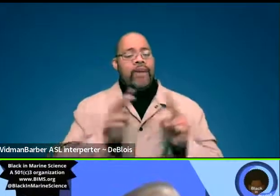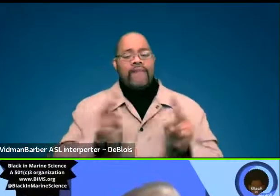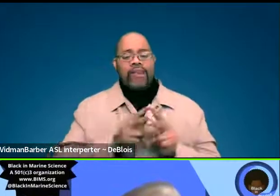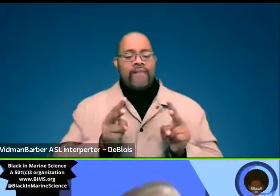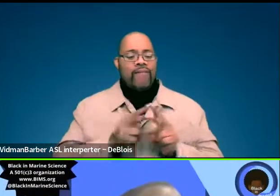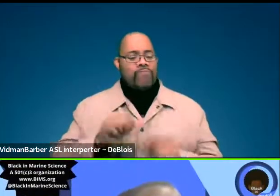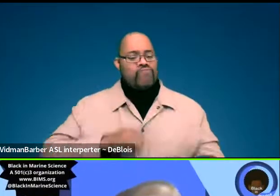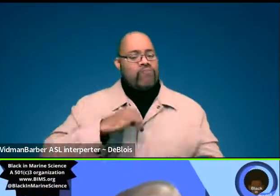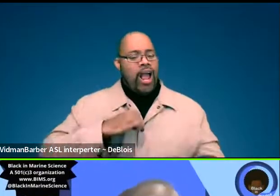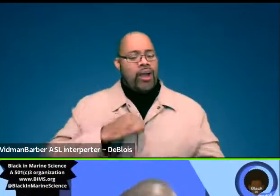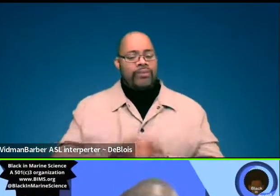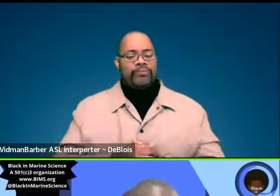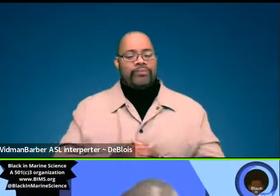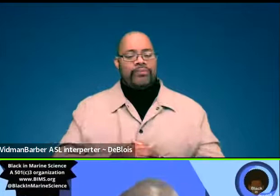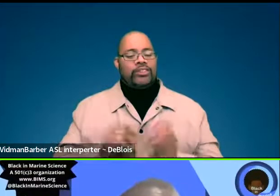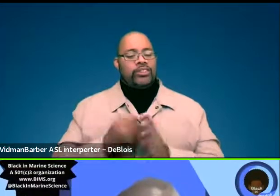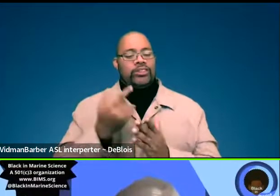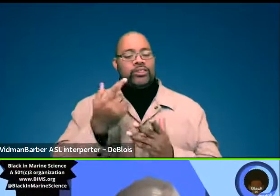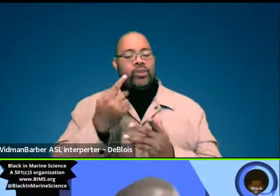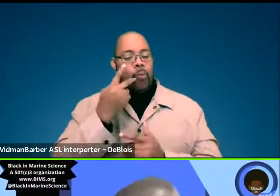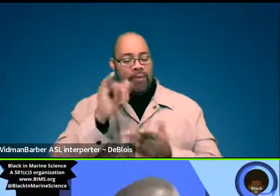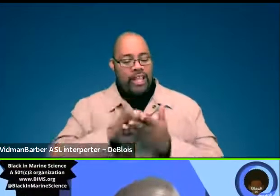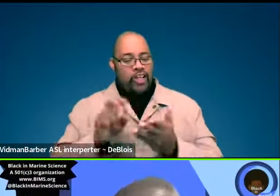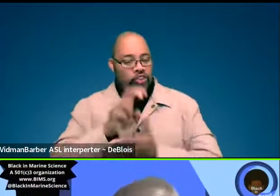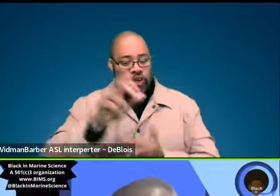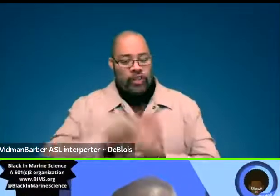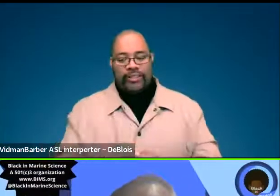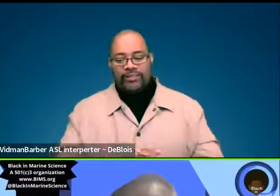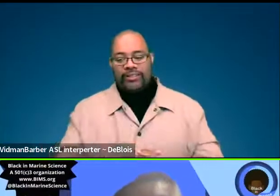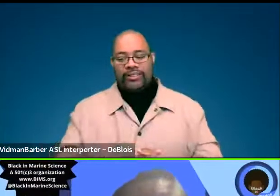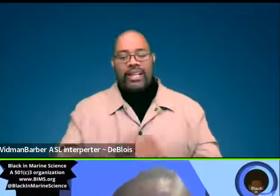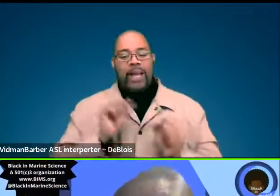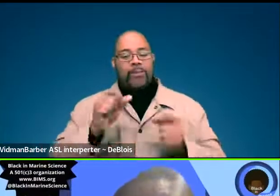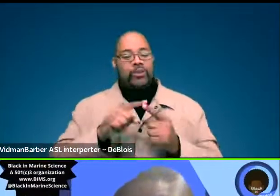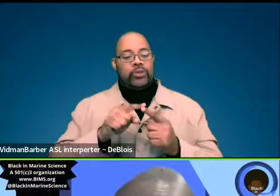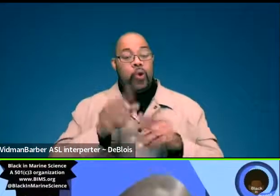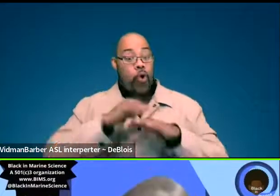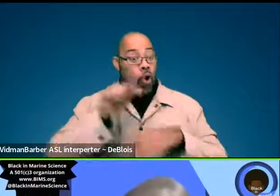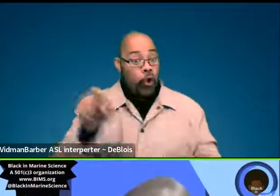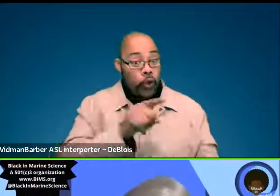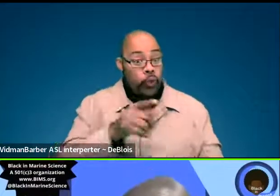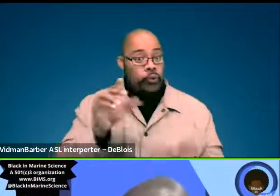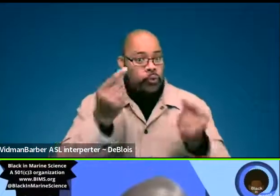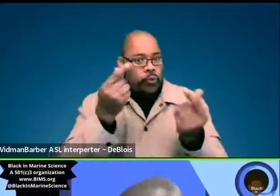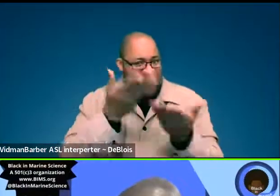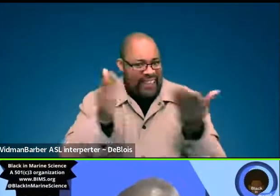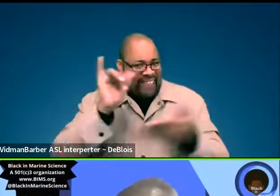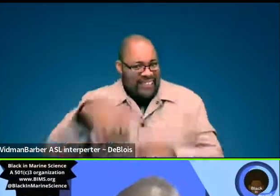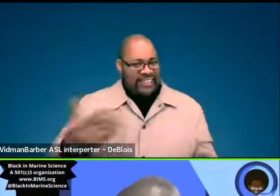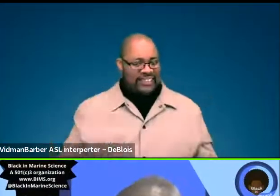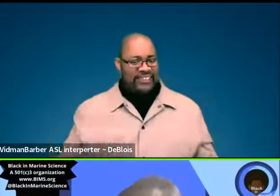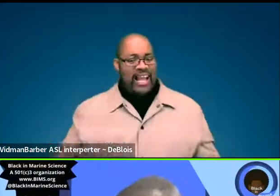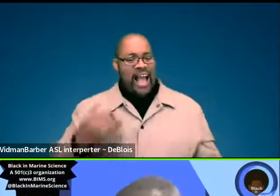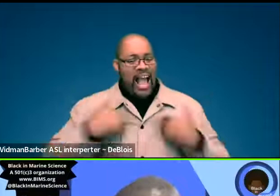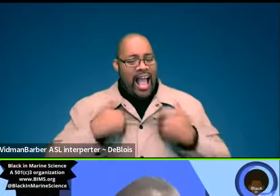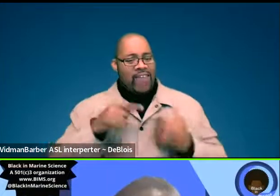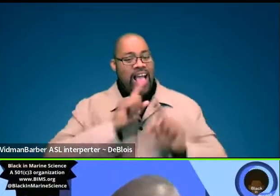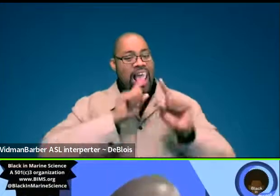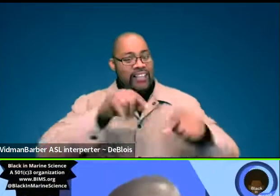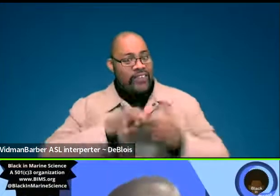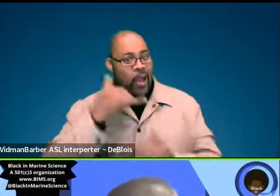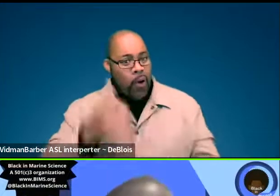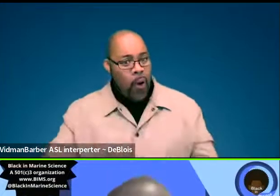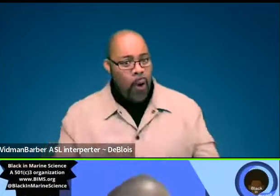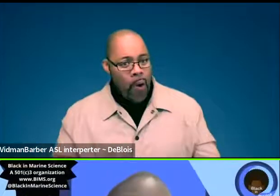very proud and just honored to watch the journey, and to be able to call on y'all to do stuff like this and to have you answer the